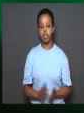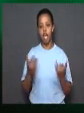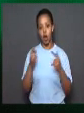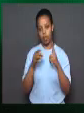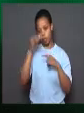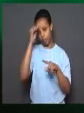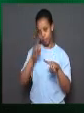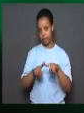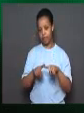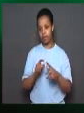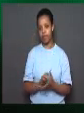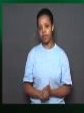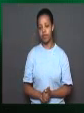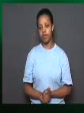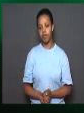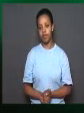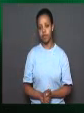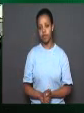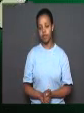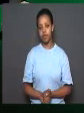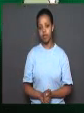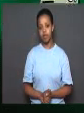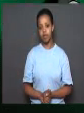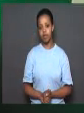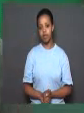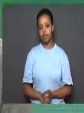Let's get back to our lesson.